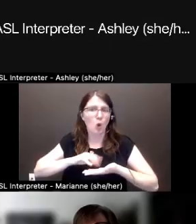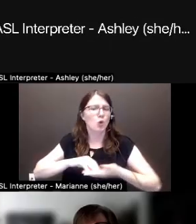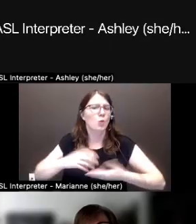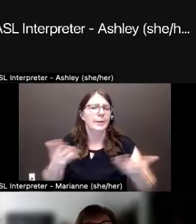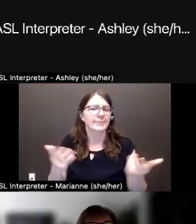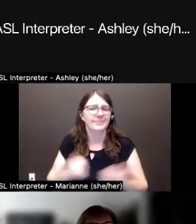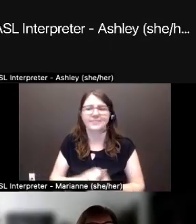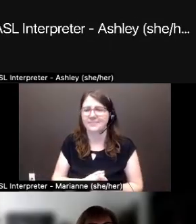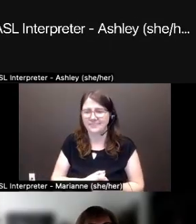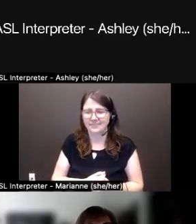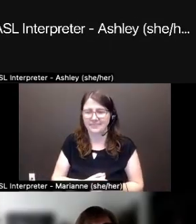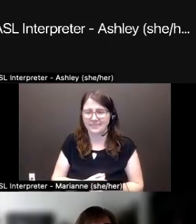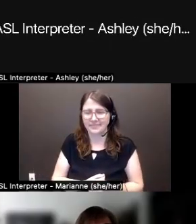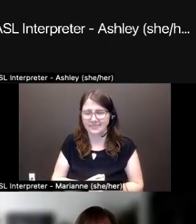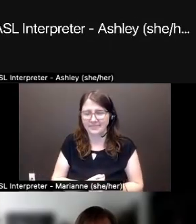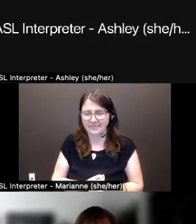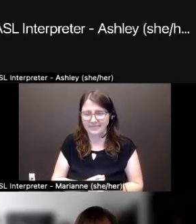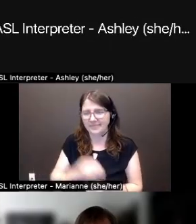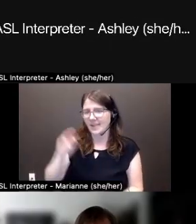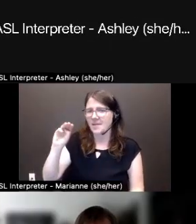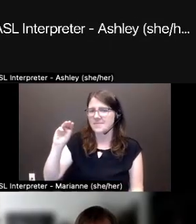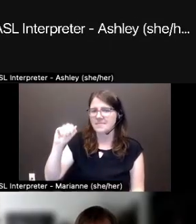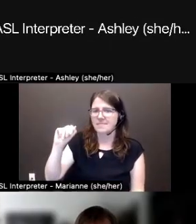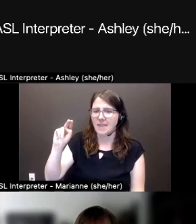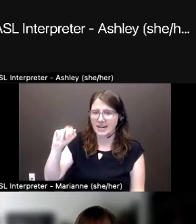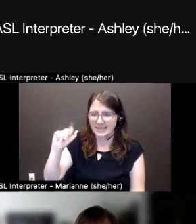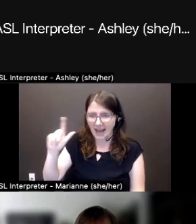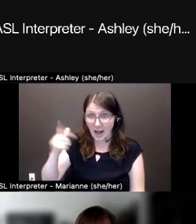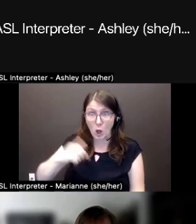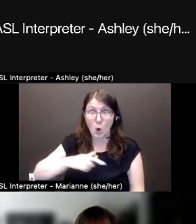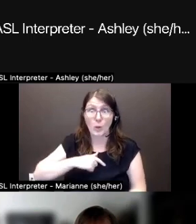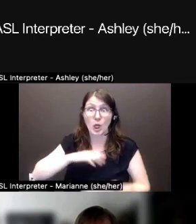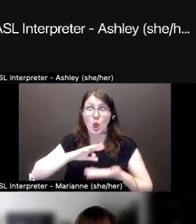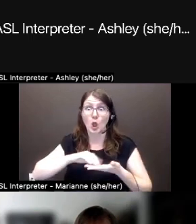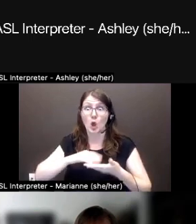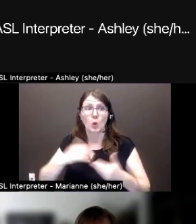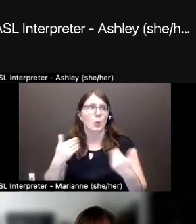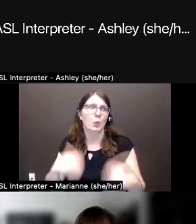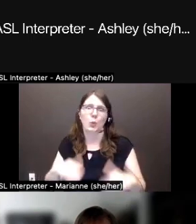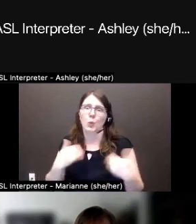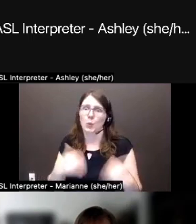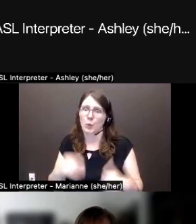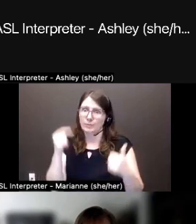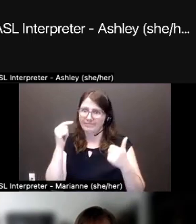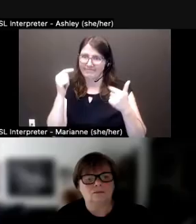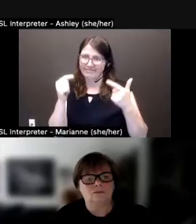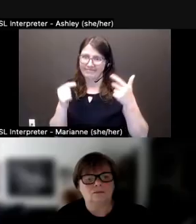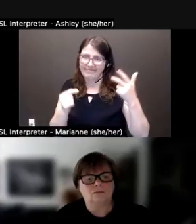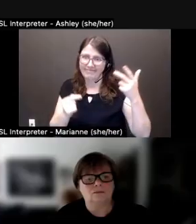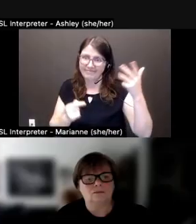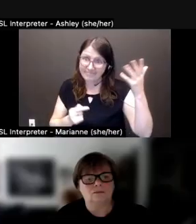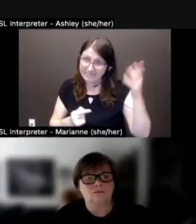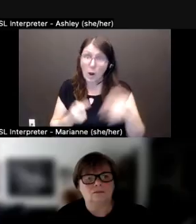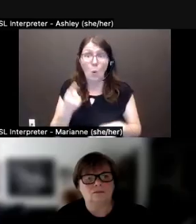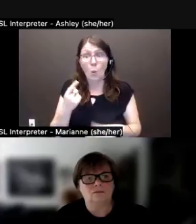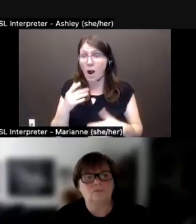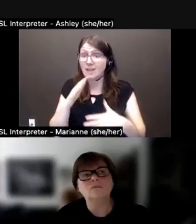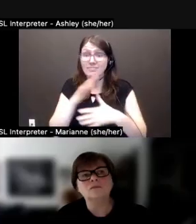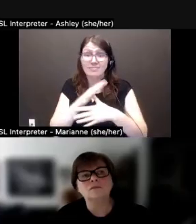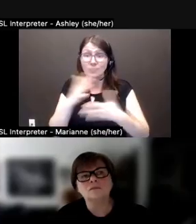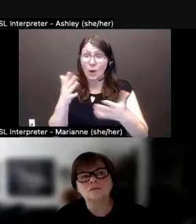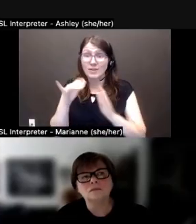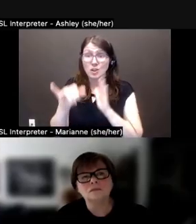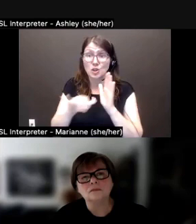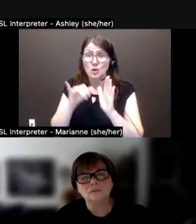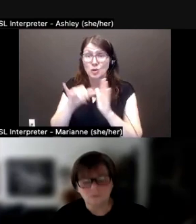We learned a lot of lessons here. We learned that YouTube channel was not a bad idea, actually, to think